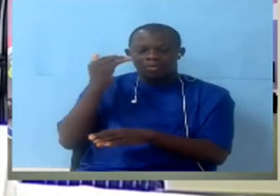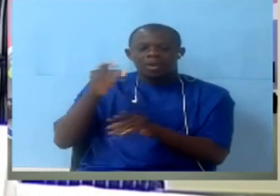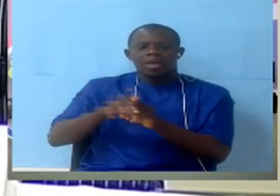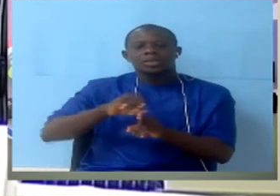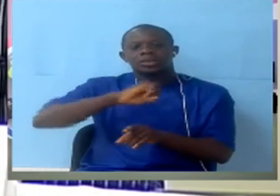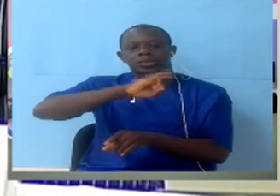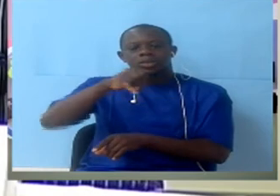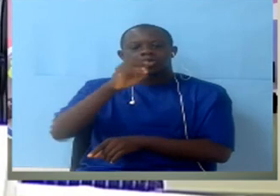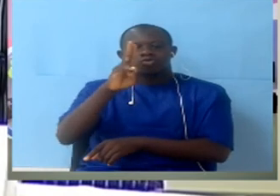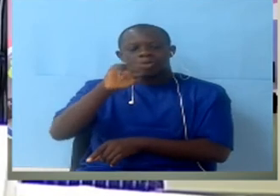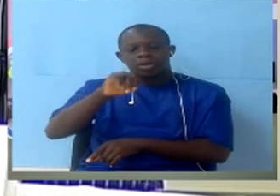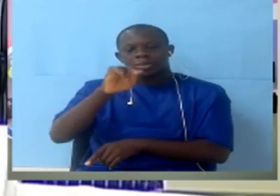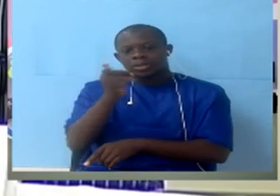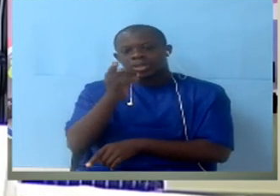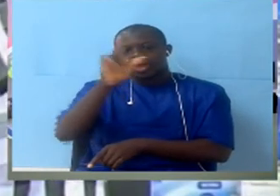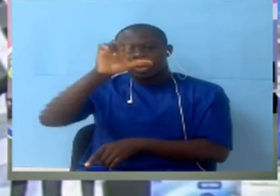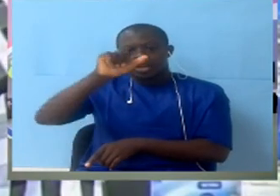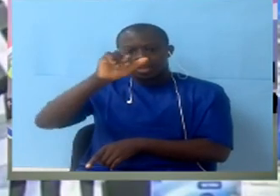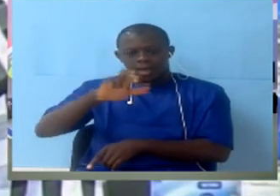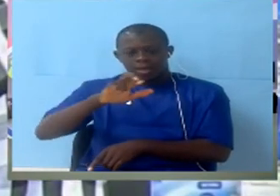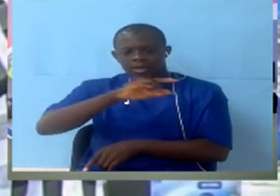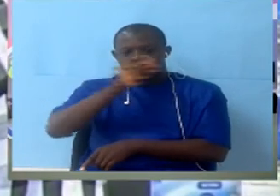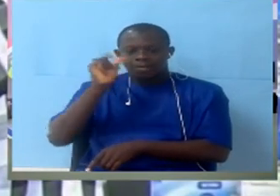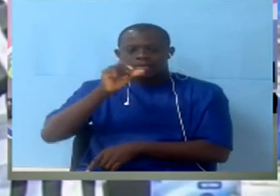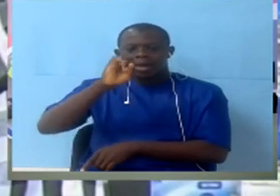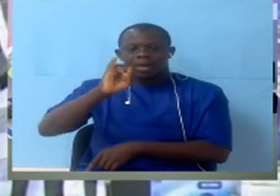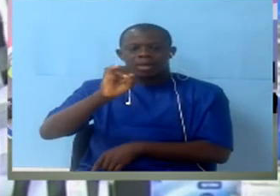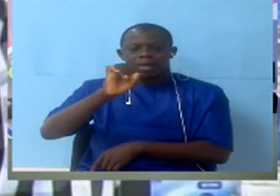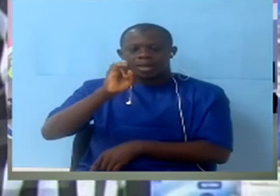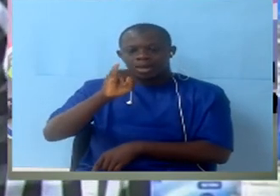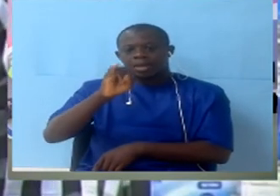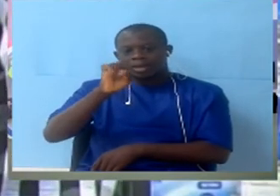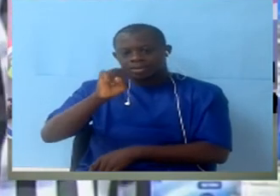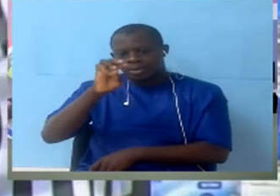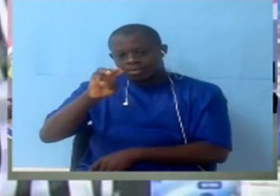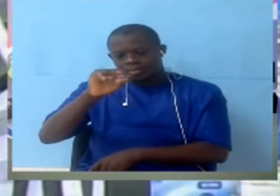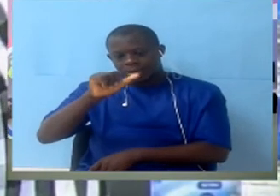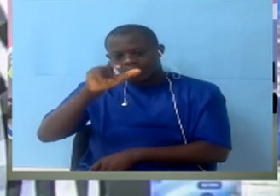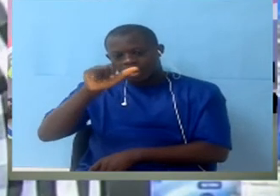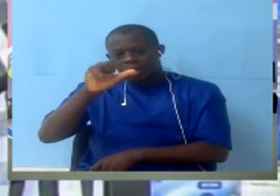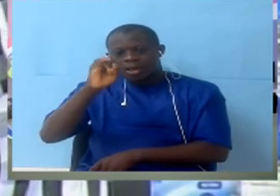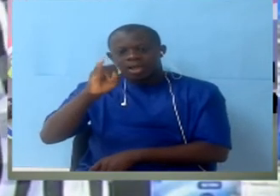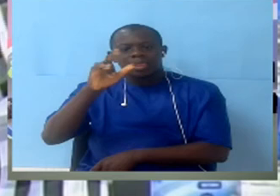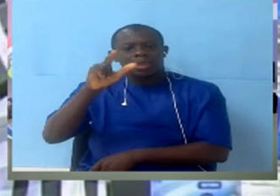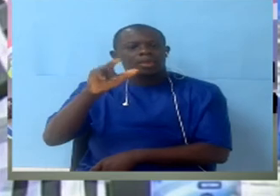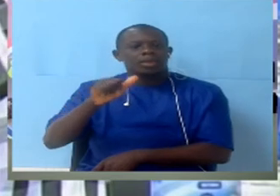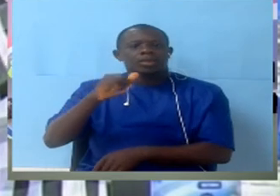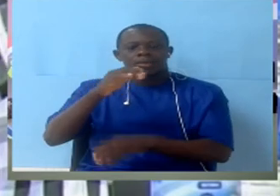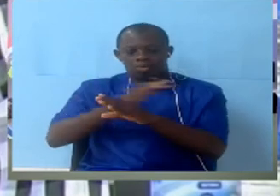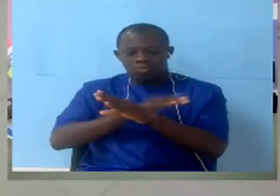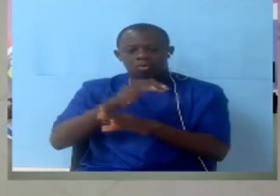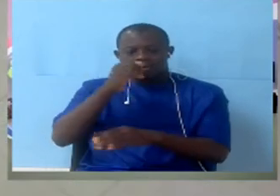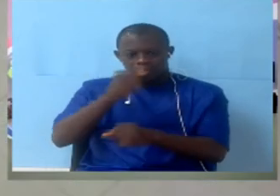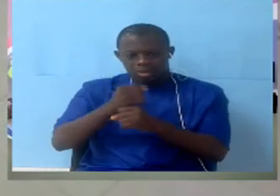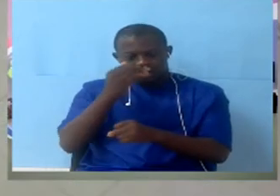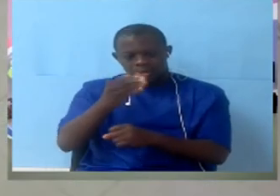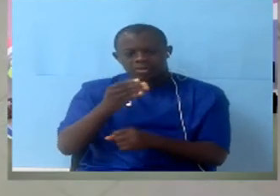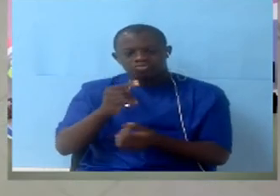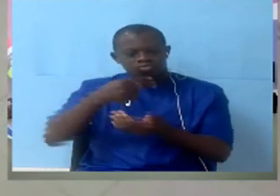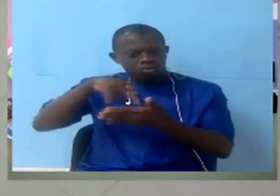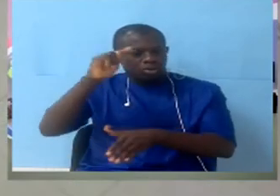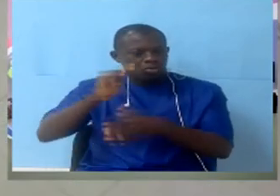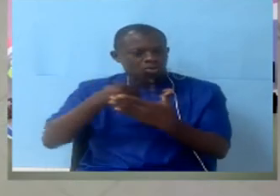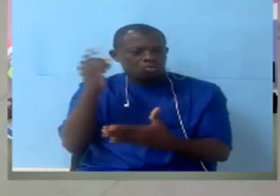Ajami. Sir, it is a lot of money. What am I going to go? If Ismail Ajami, a kita mwelewe alonko